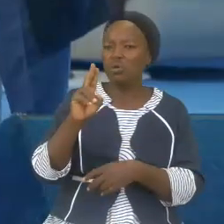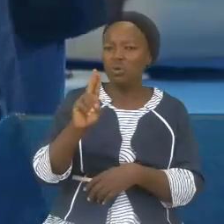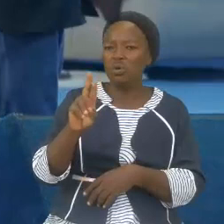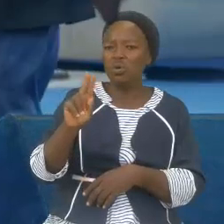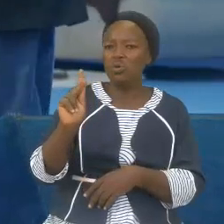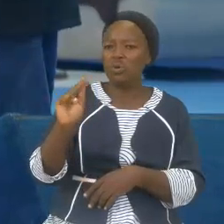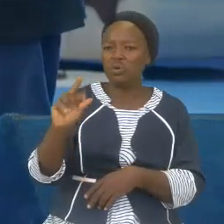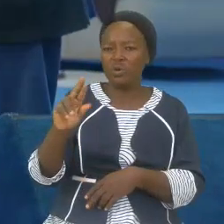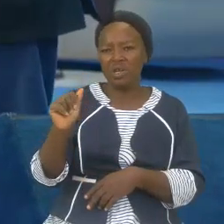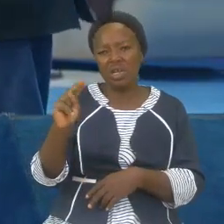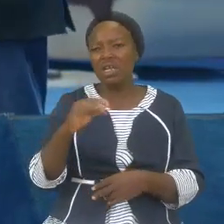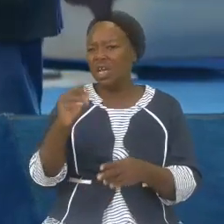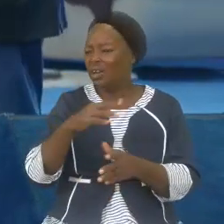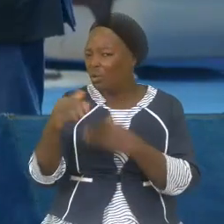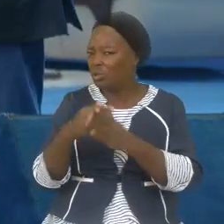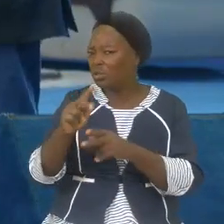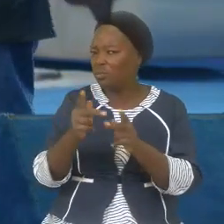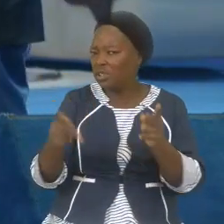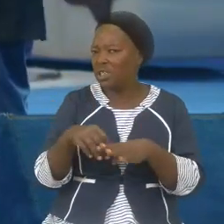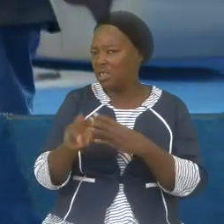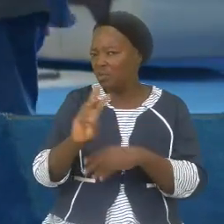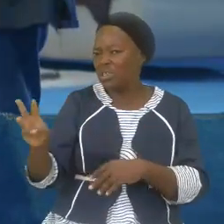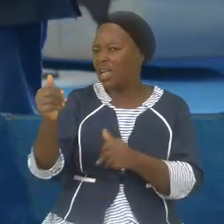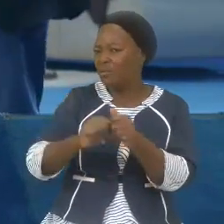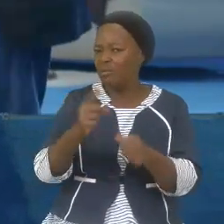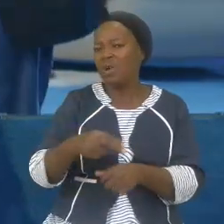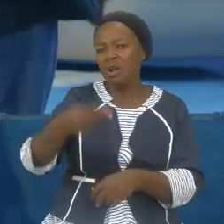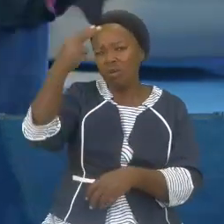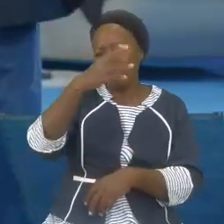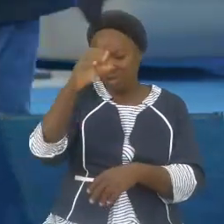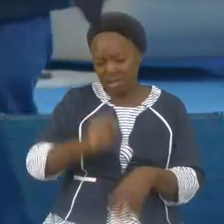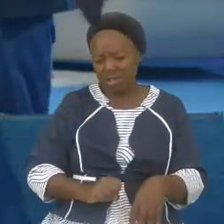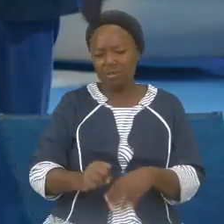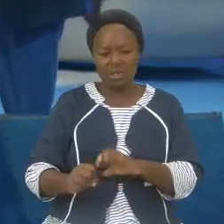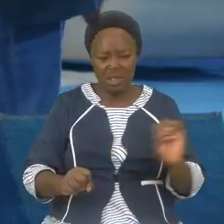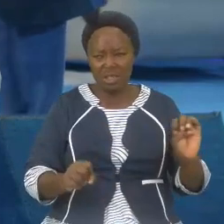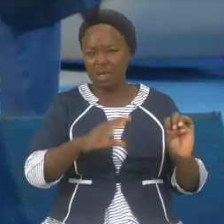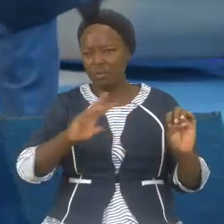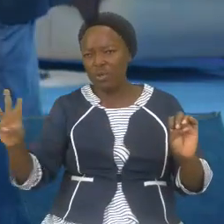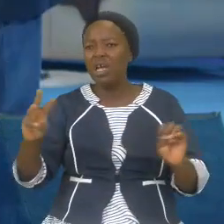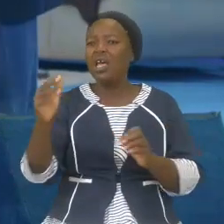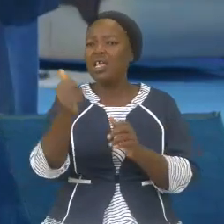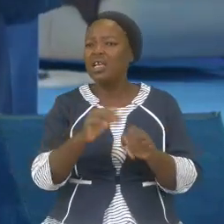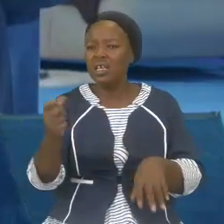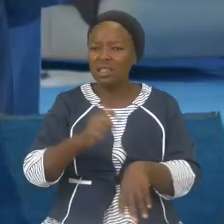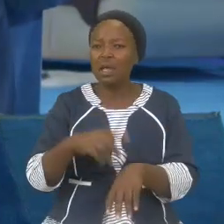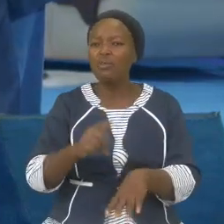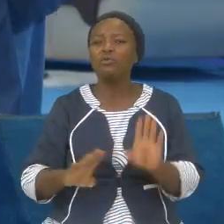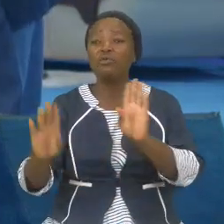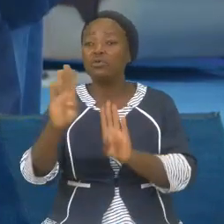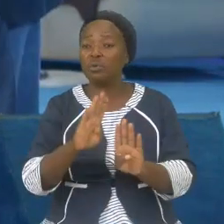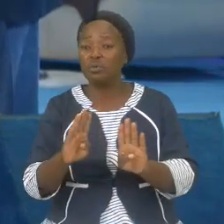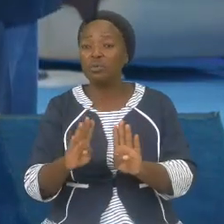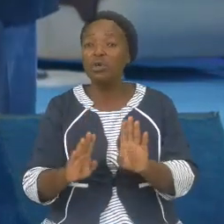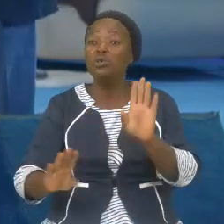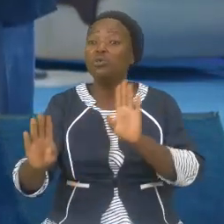other places in the West, everywhere, north and south and east and west, a time of trouble.